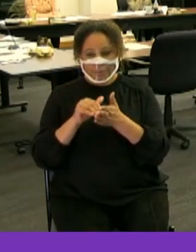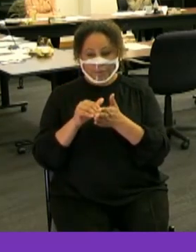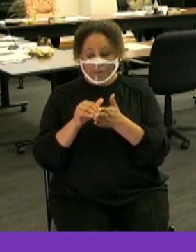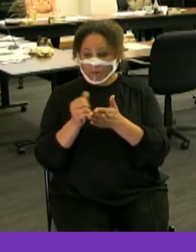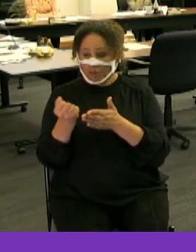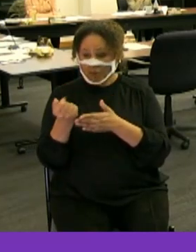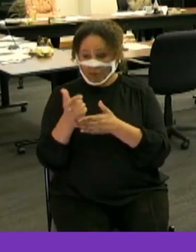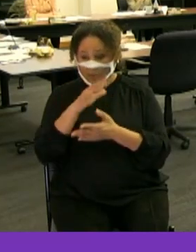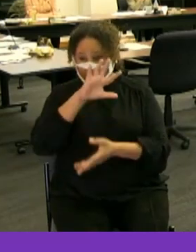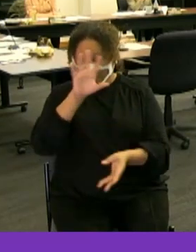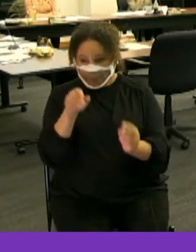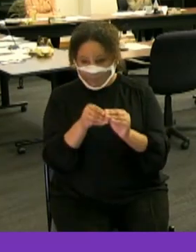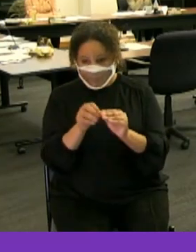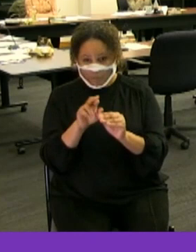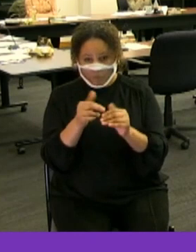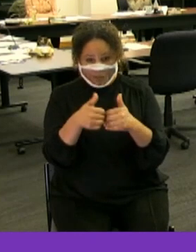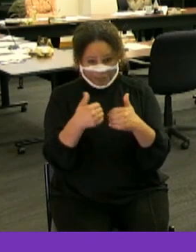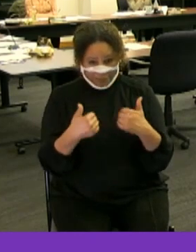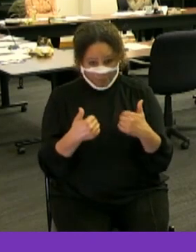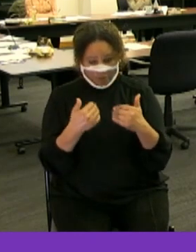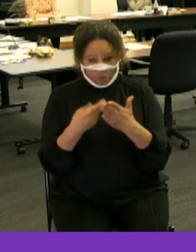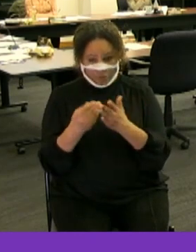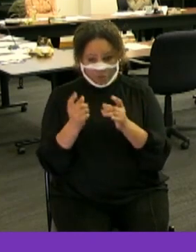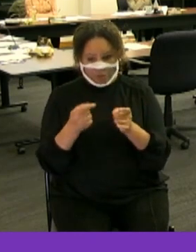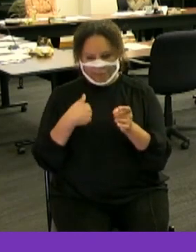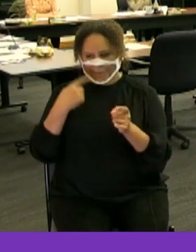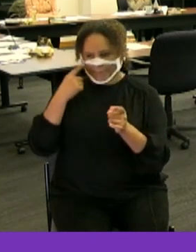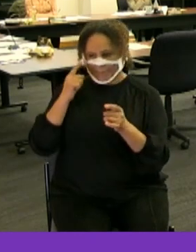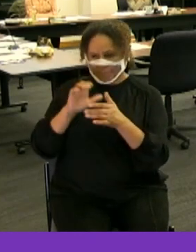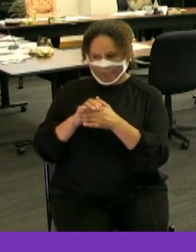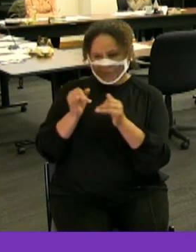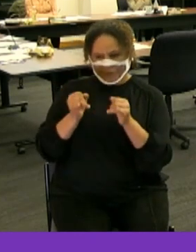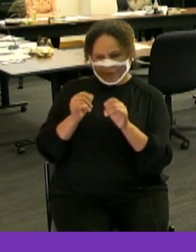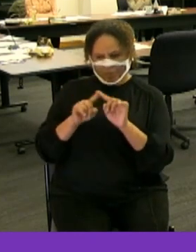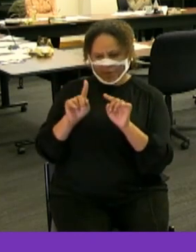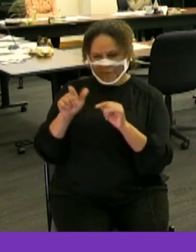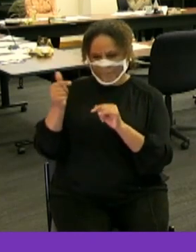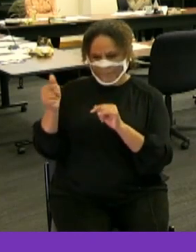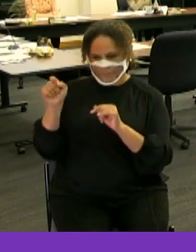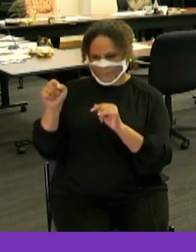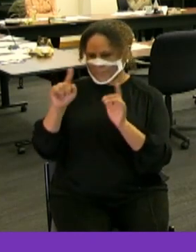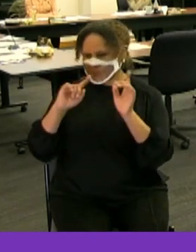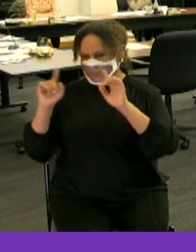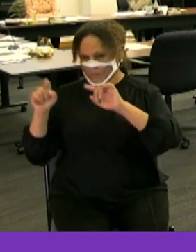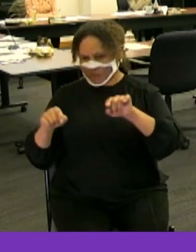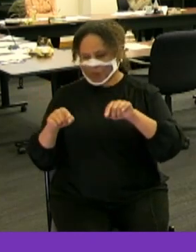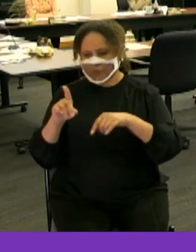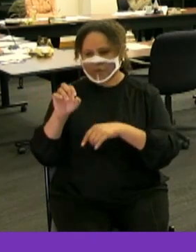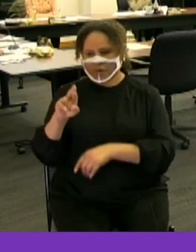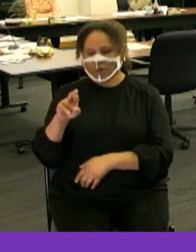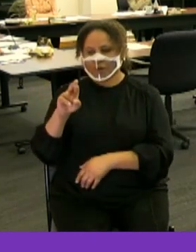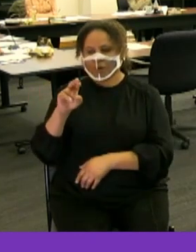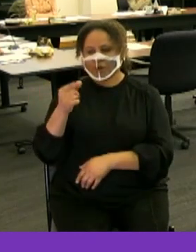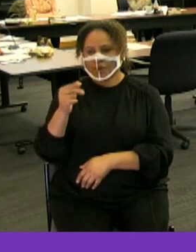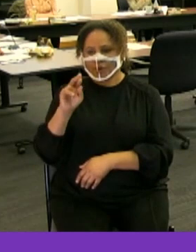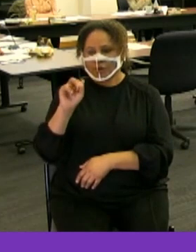grants? I believe they're individual, but I'm going to defer to either Dr. Farmer or Dr. Gray as you prepare those responses.